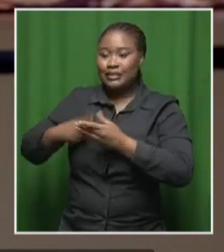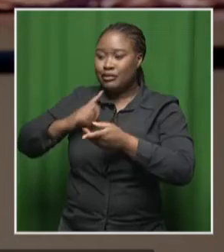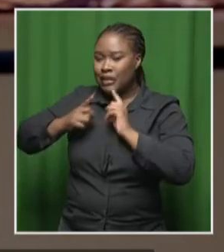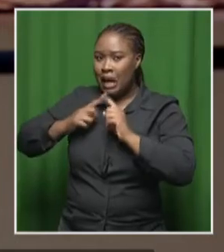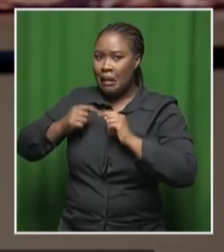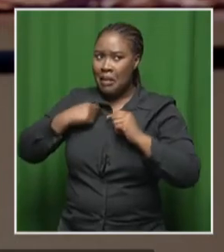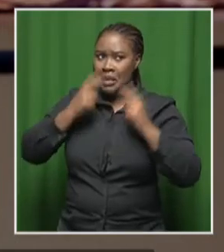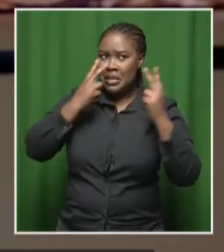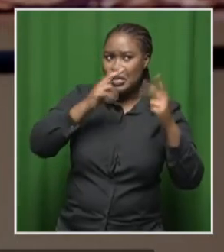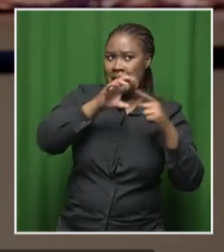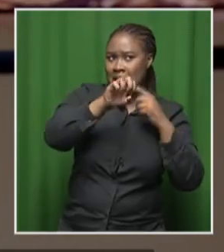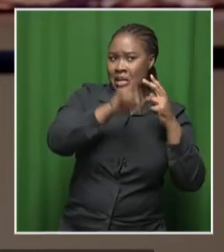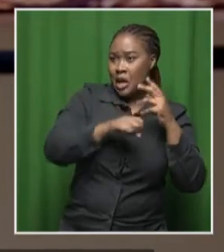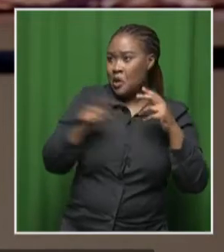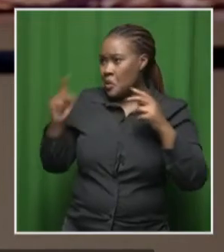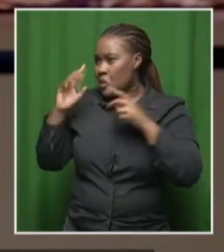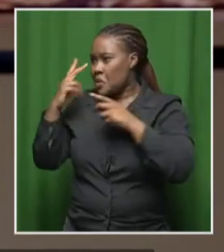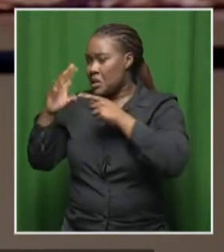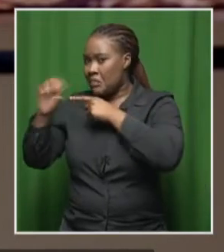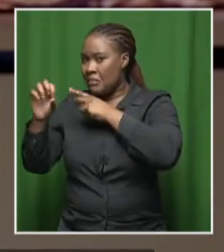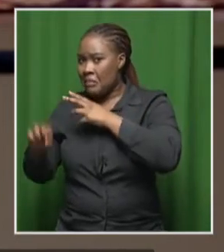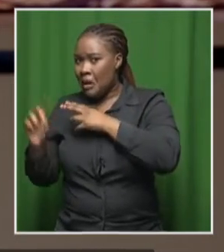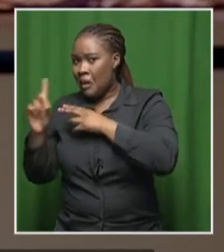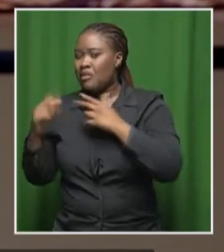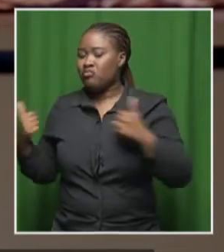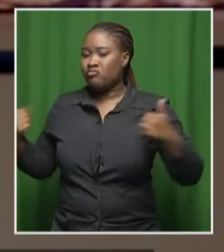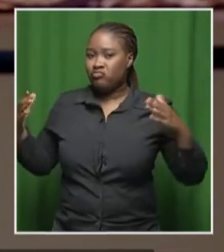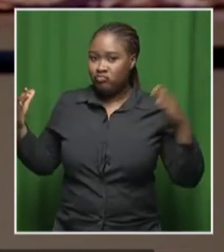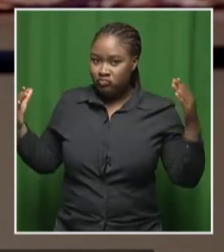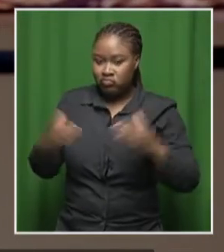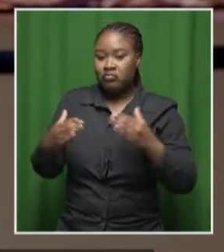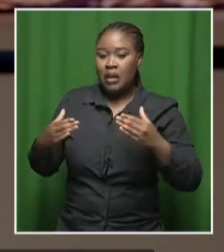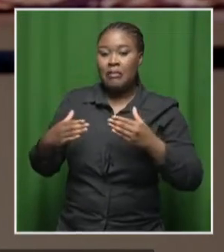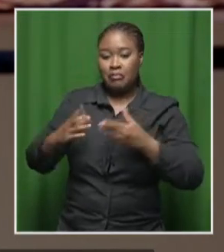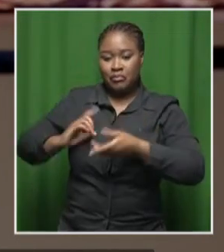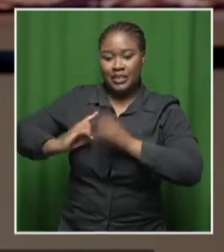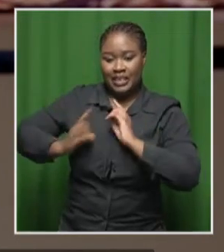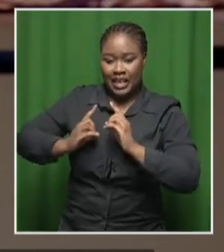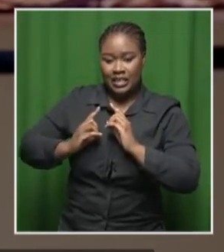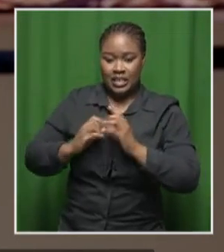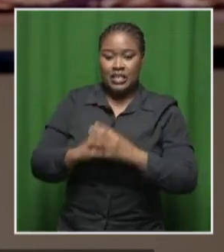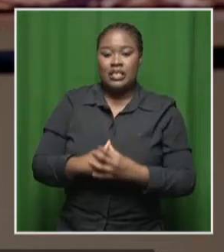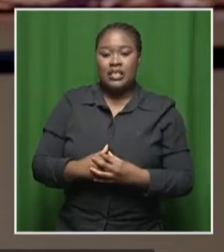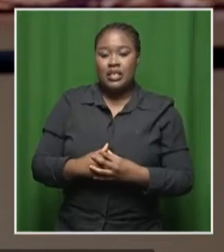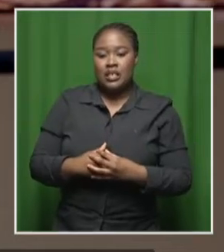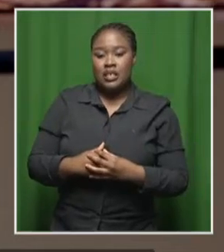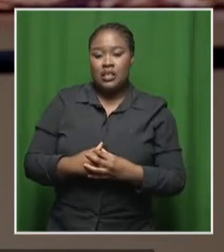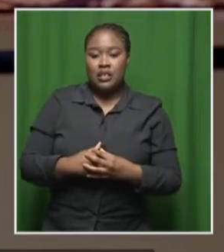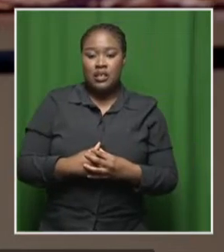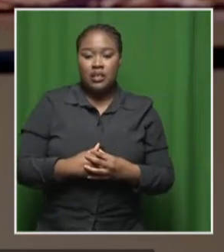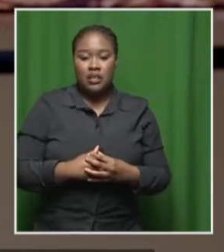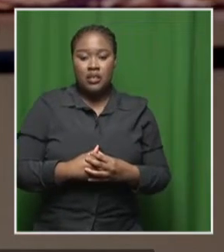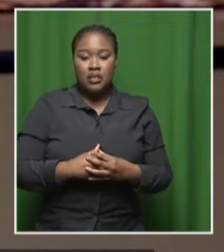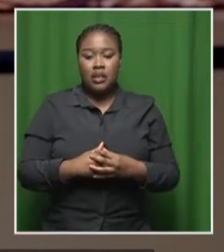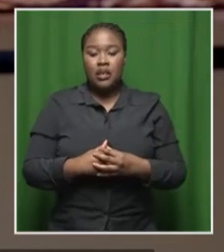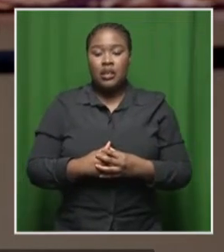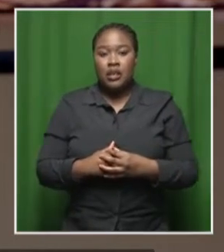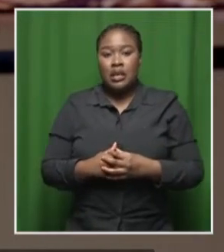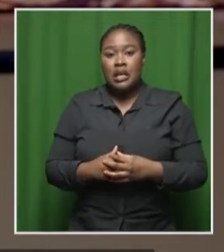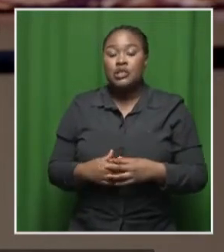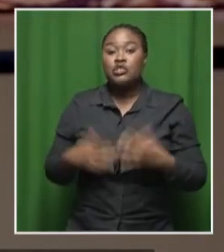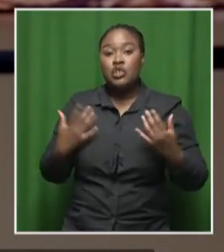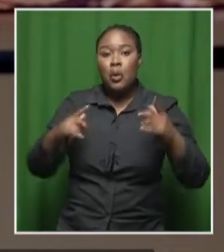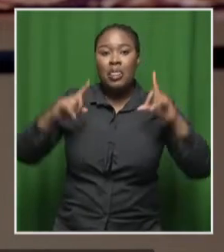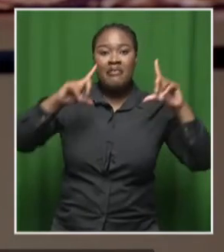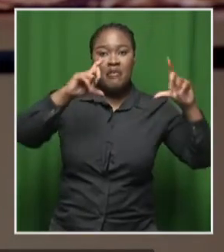know, what each of us has seen and understood and felt in the space. And so the photographs are like